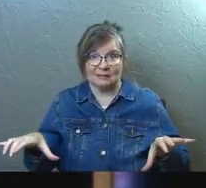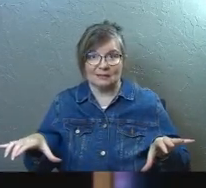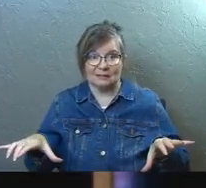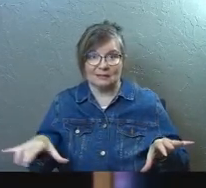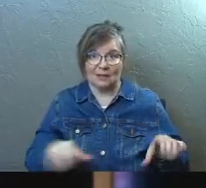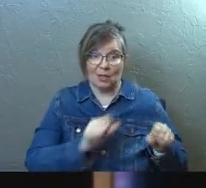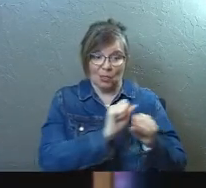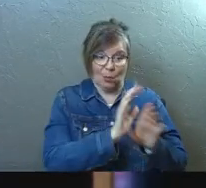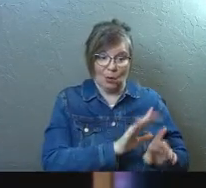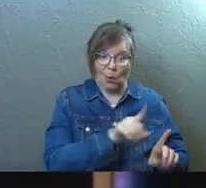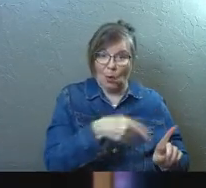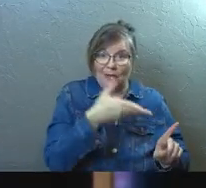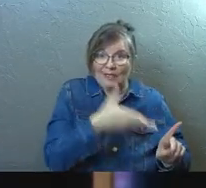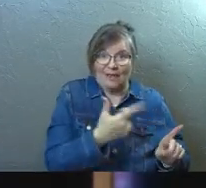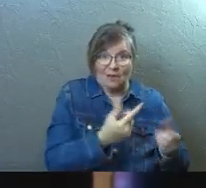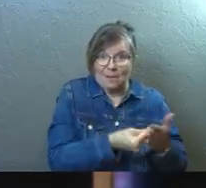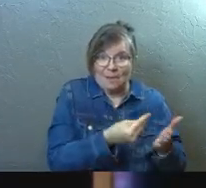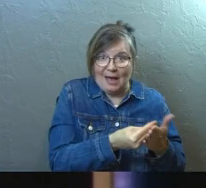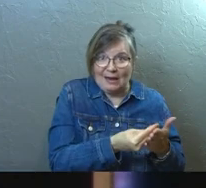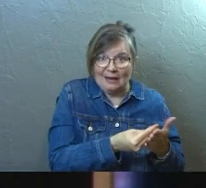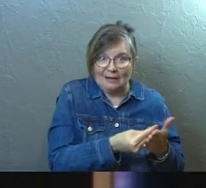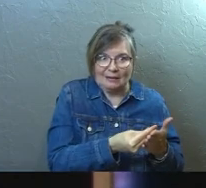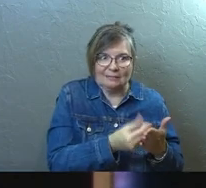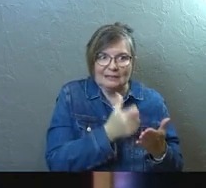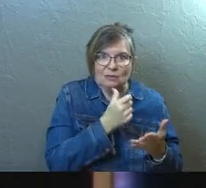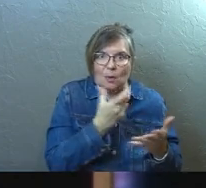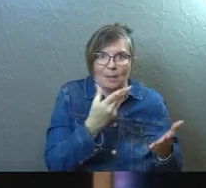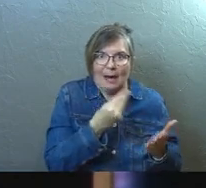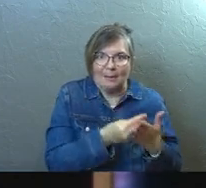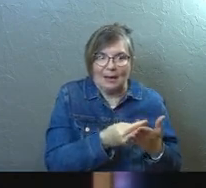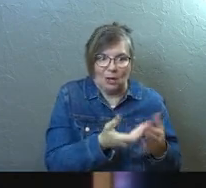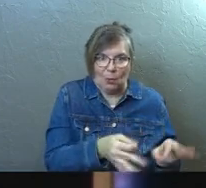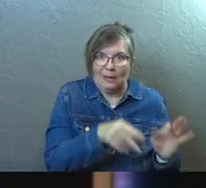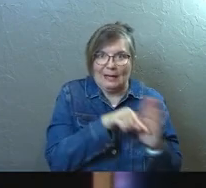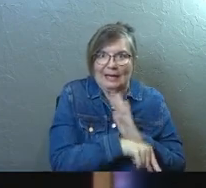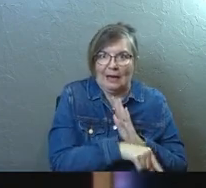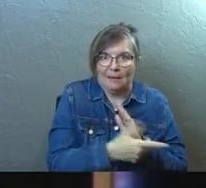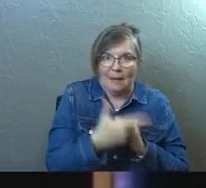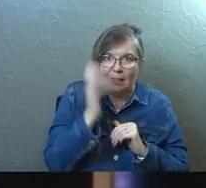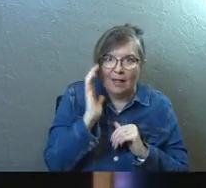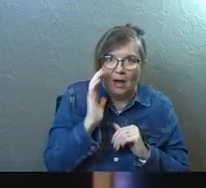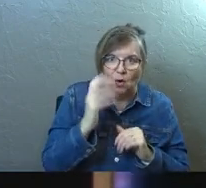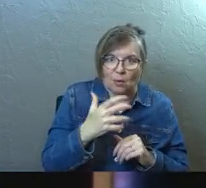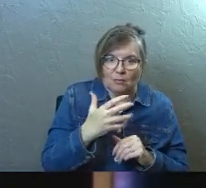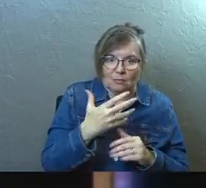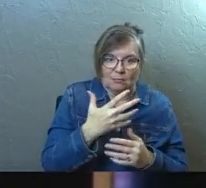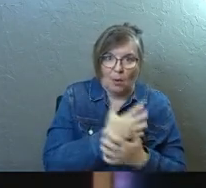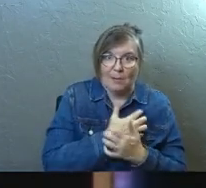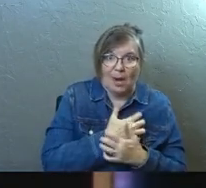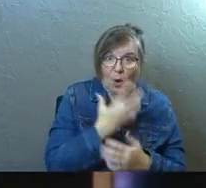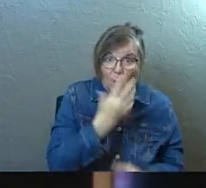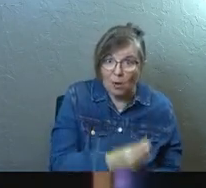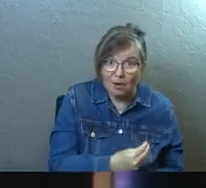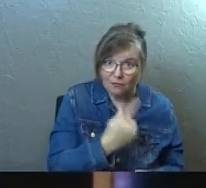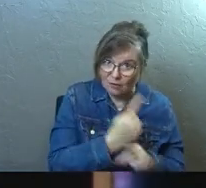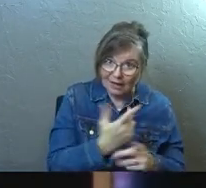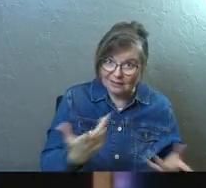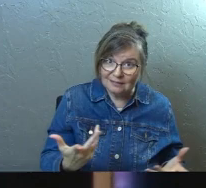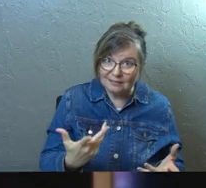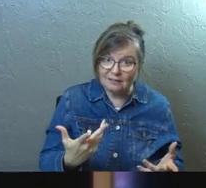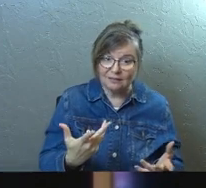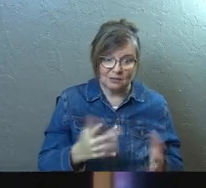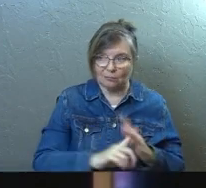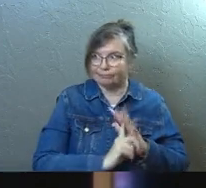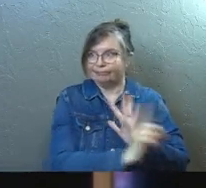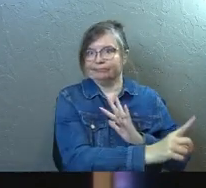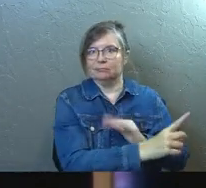because he's there only for the money, no amount of money is worth getting killed by a lion or a bear or a wolf, yes? So you